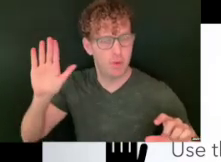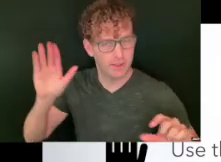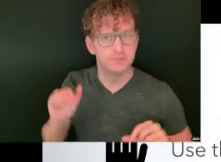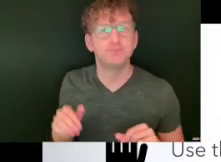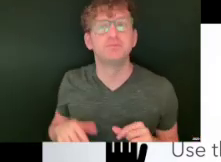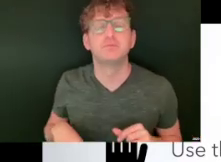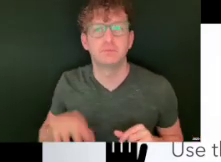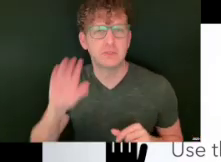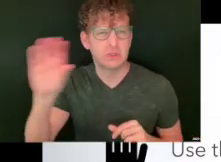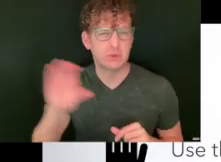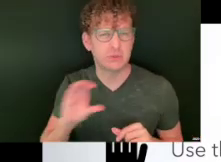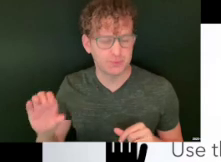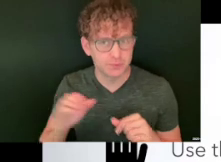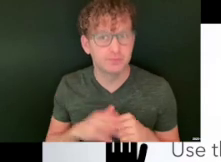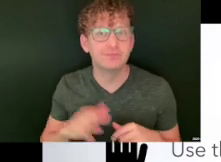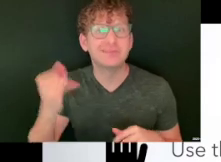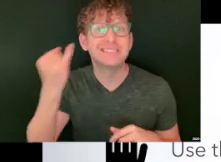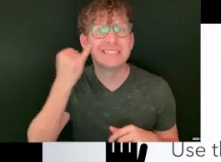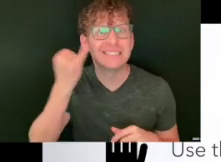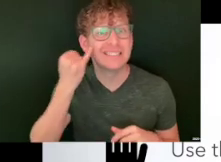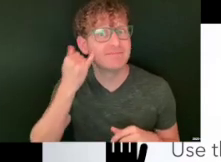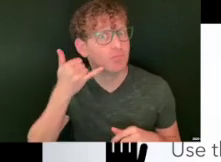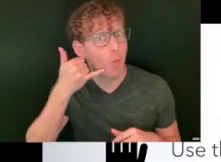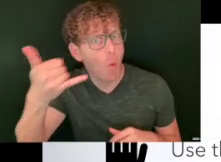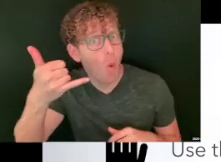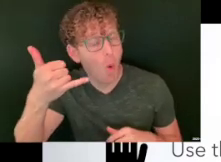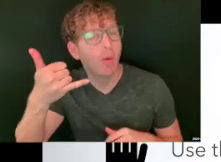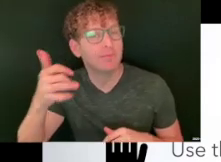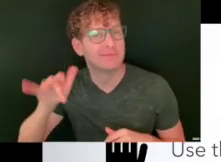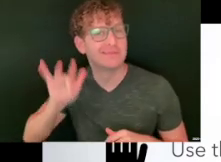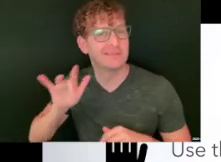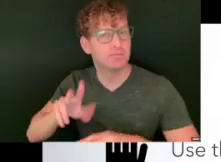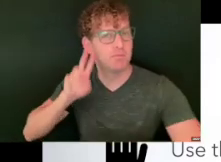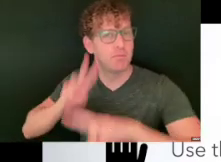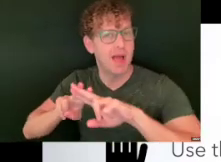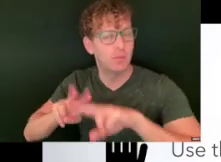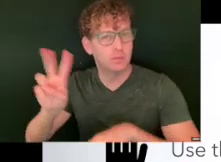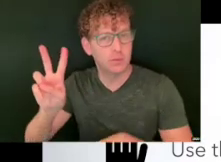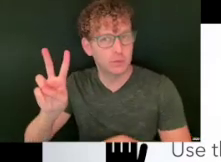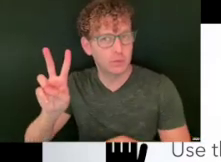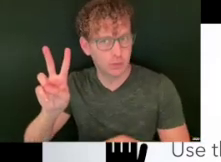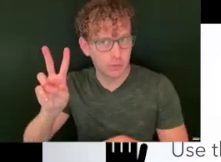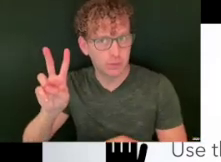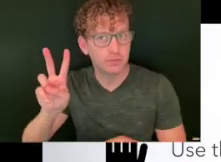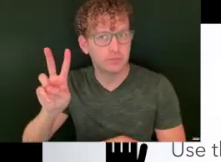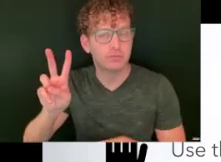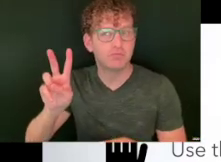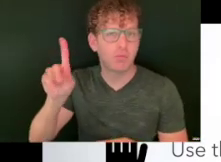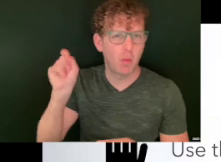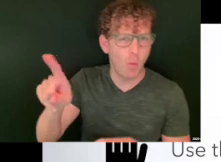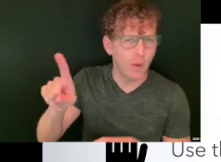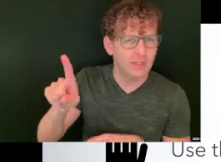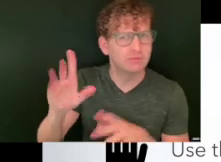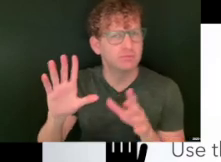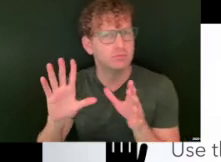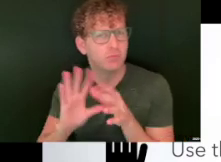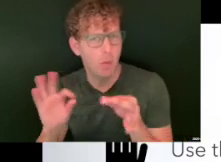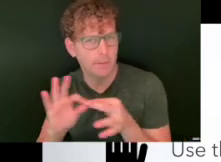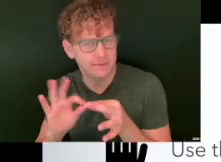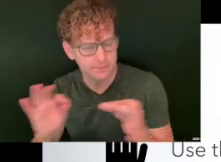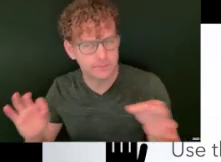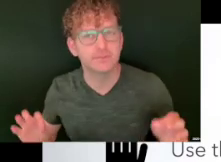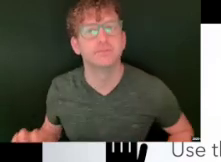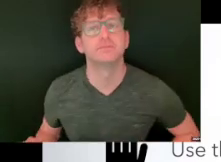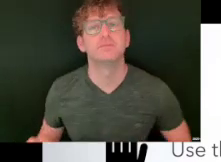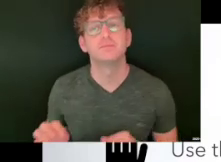network through California. So we have 22 CBOs across California, and that number is actually increasing. So I think we'll